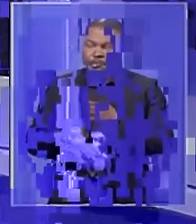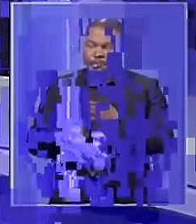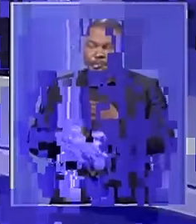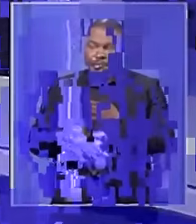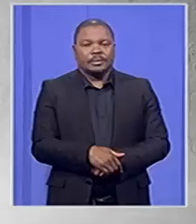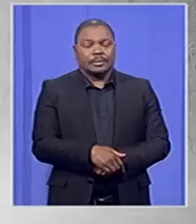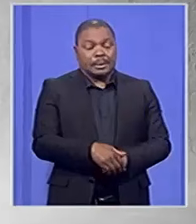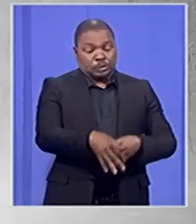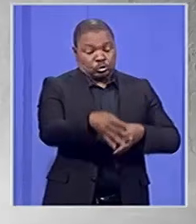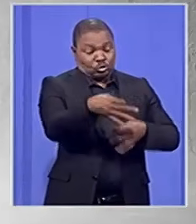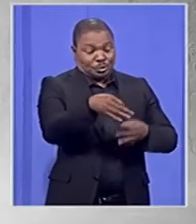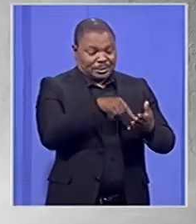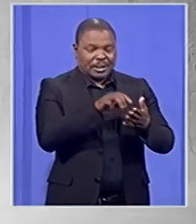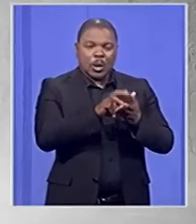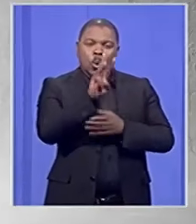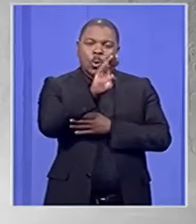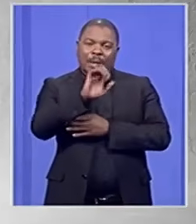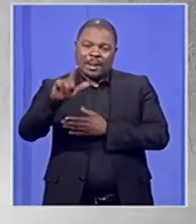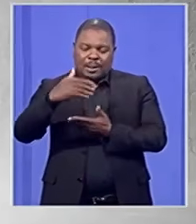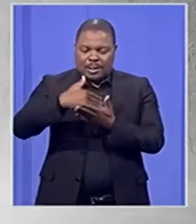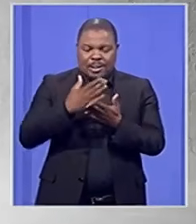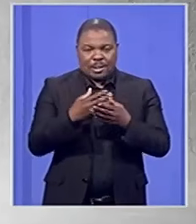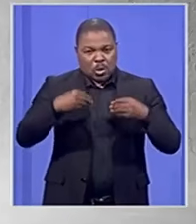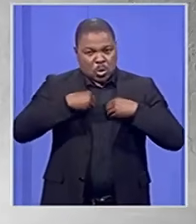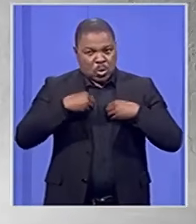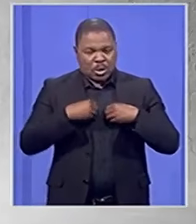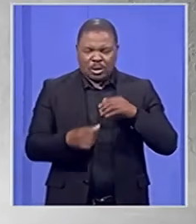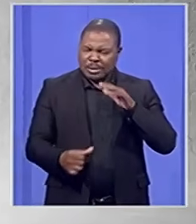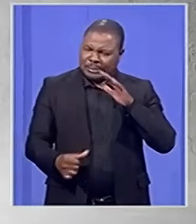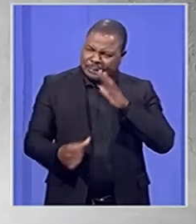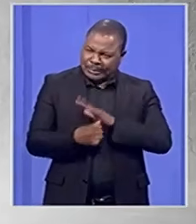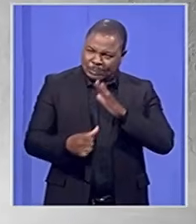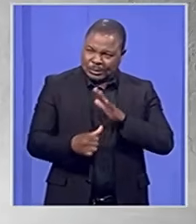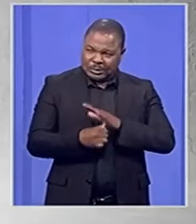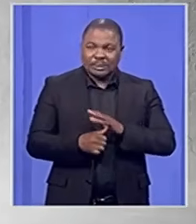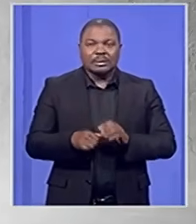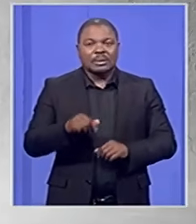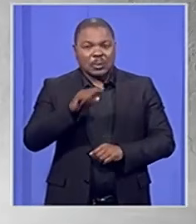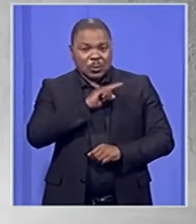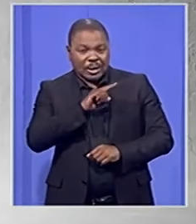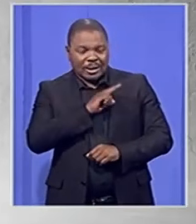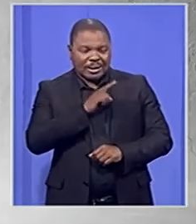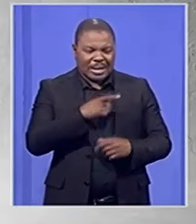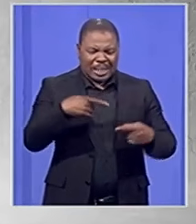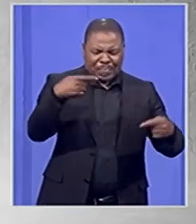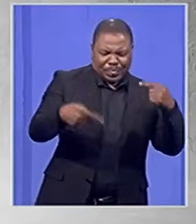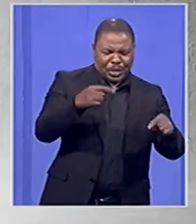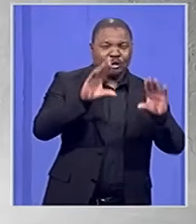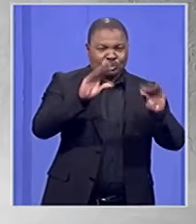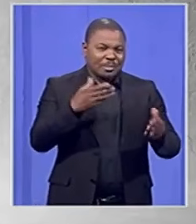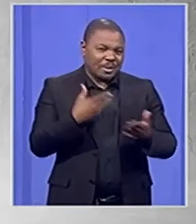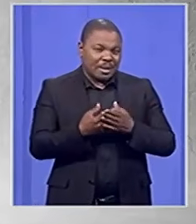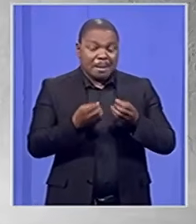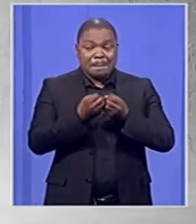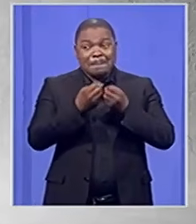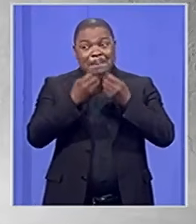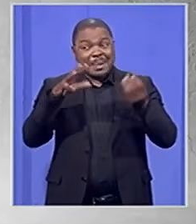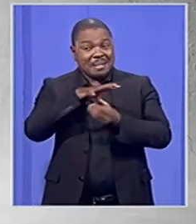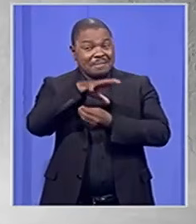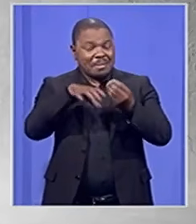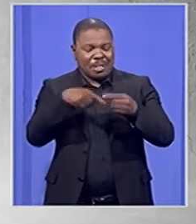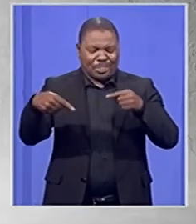Nna kabo ya lefa e tloa e le botlhokwa kudu. E botlhokwa kudu ka ge e kgaola ditshele malapa a mangata a sa kenelana